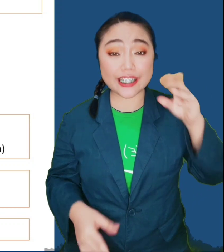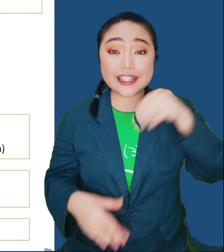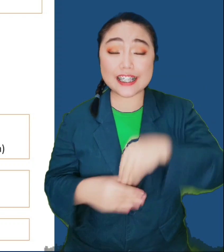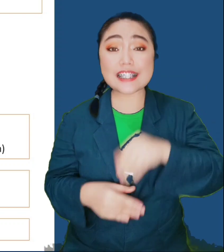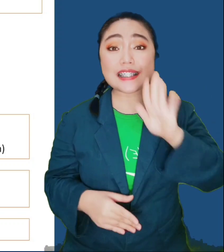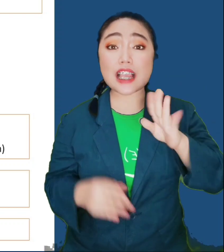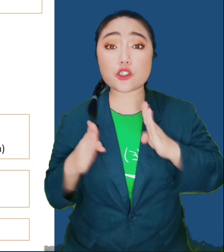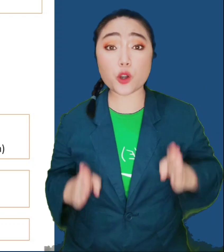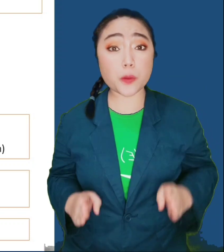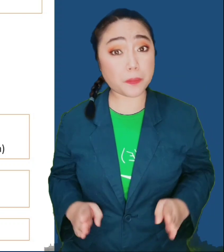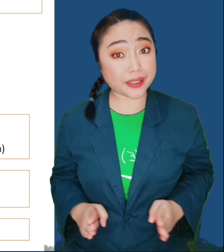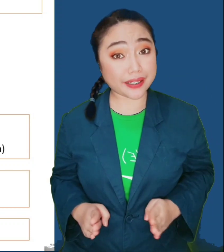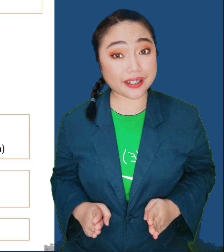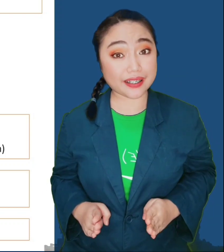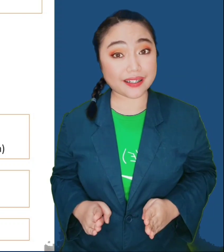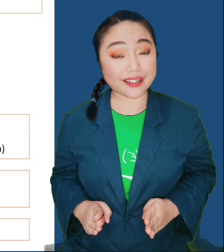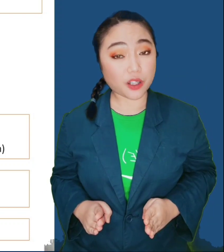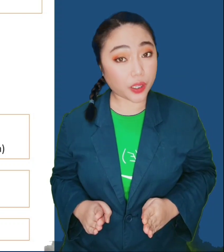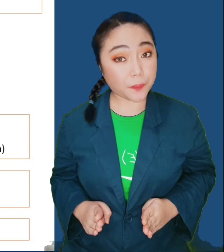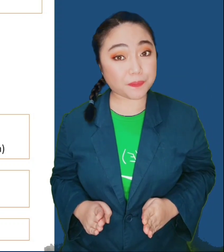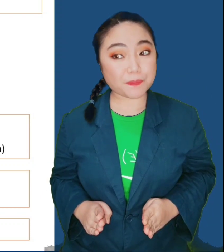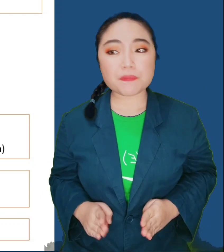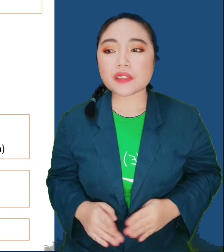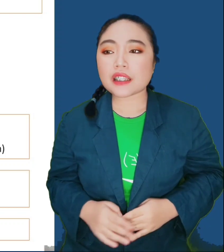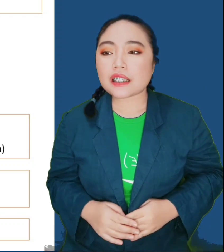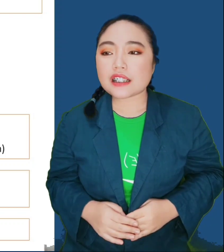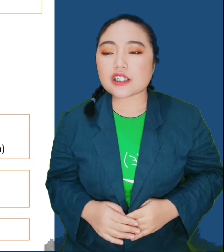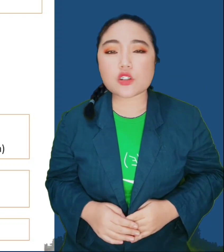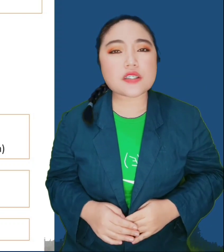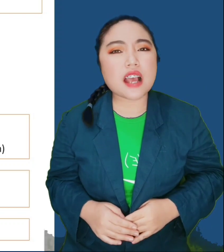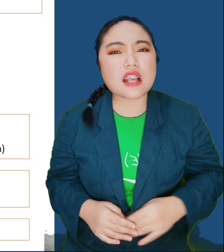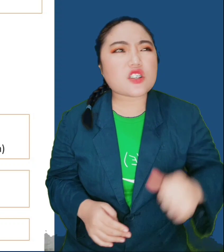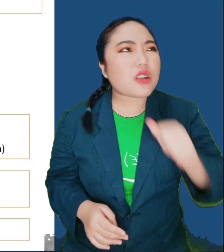Again, it's the amount of matter inside the body.